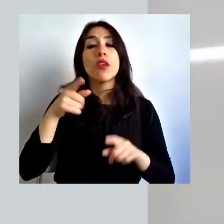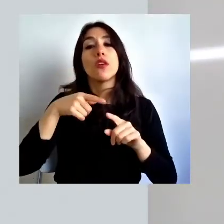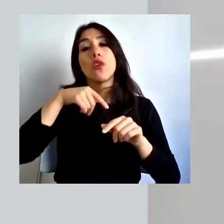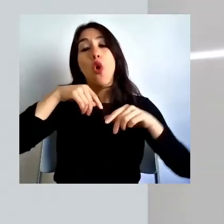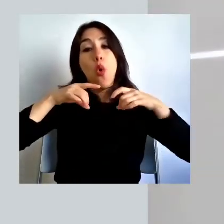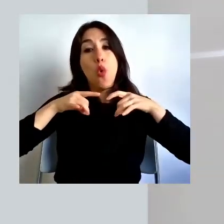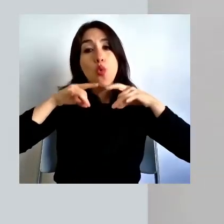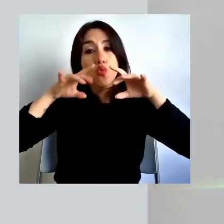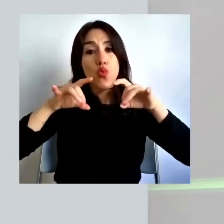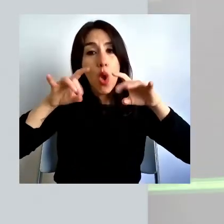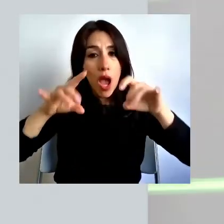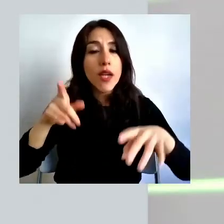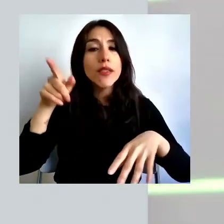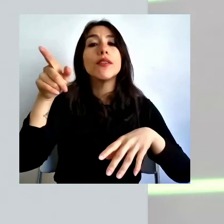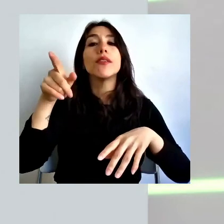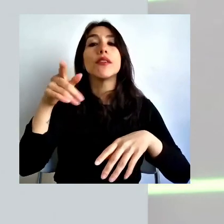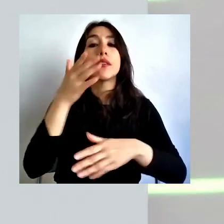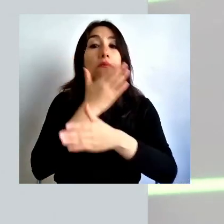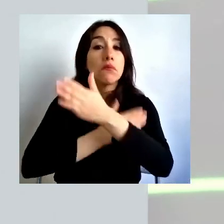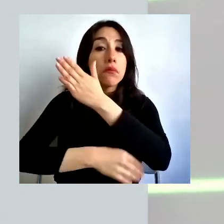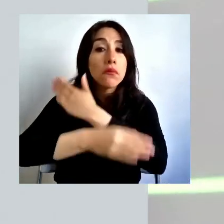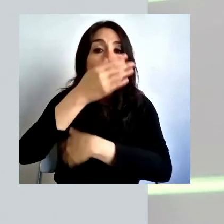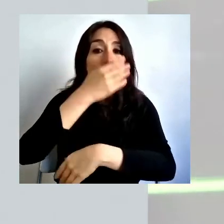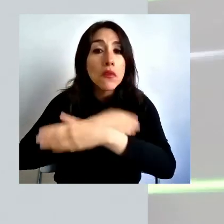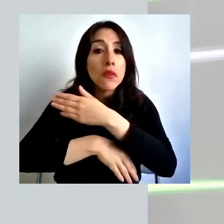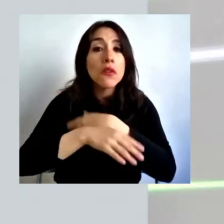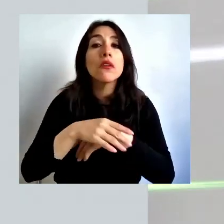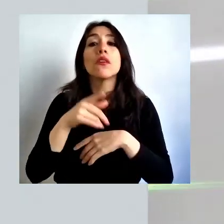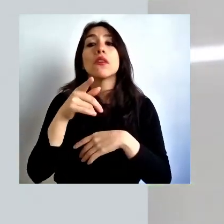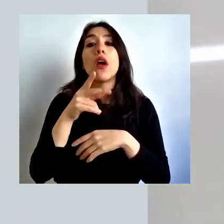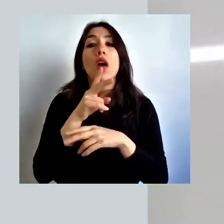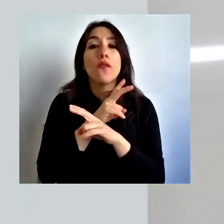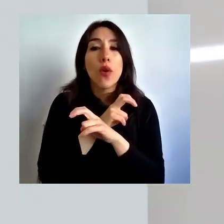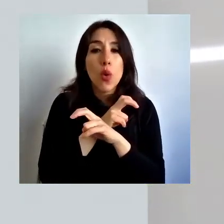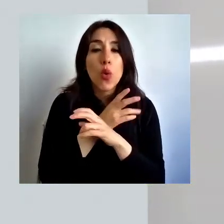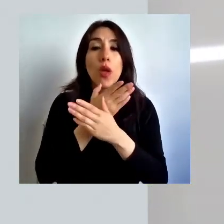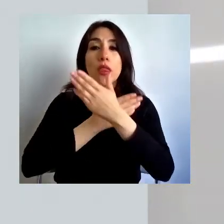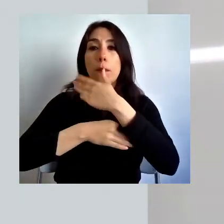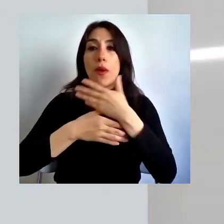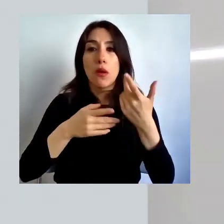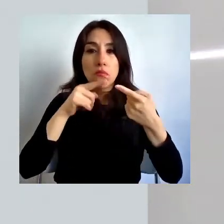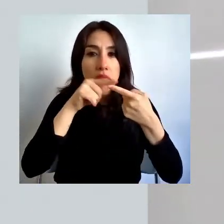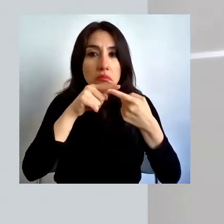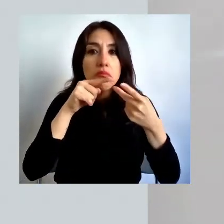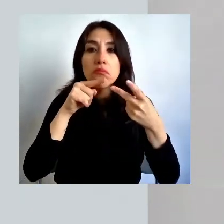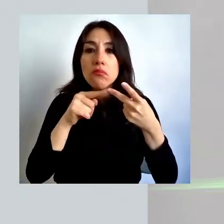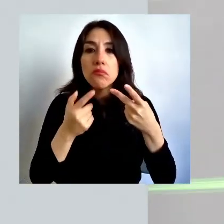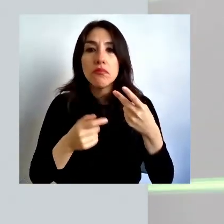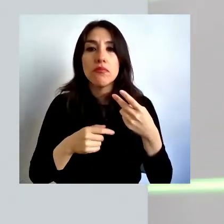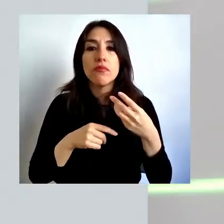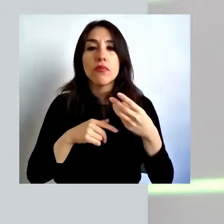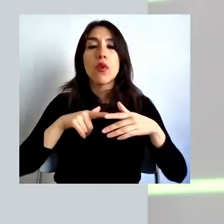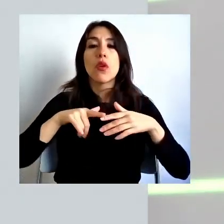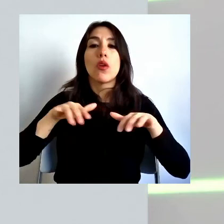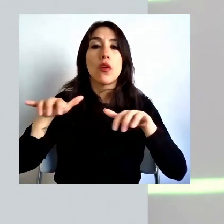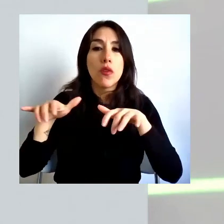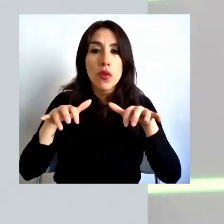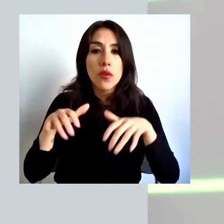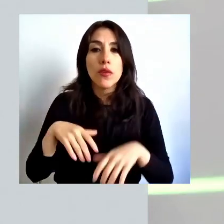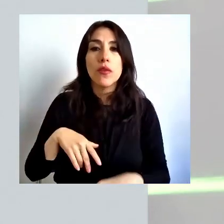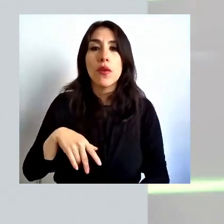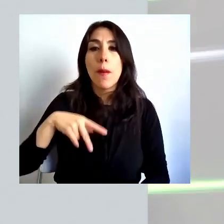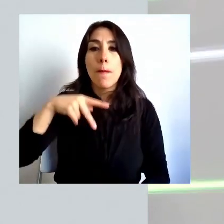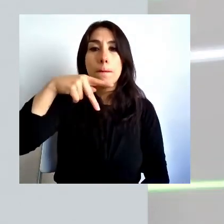the Austrian-German Disability Business Network, My Ability, the Valuable 500, the